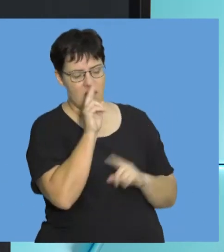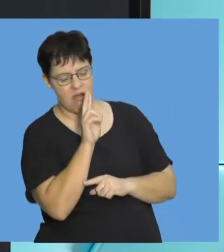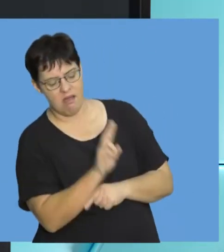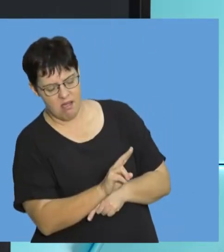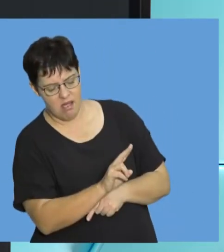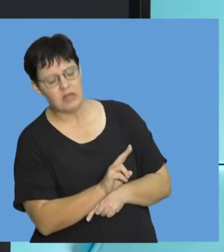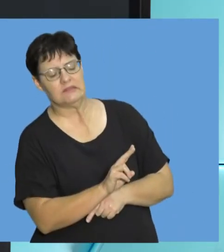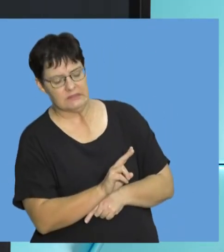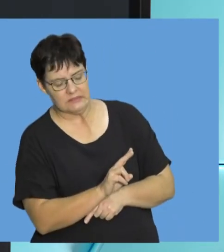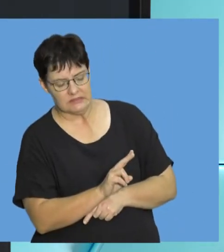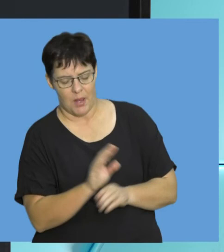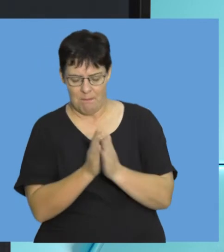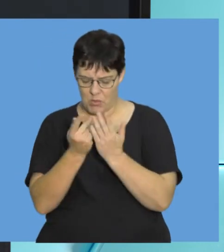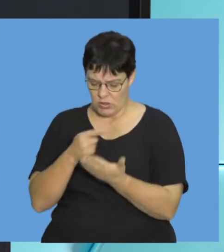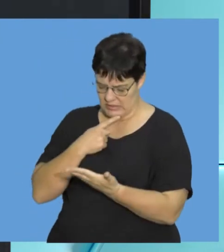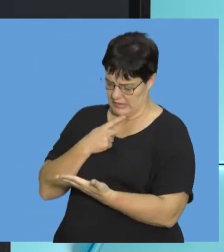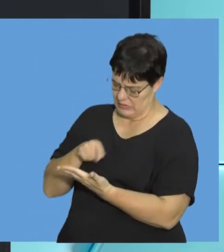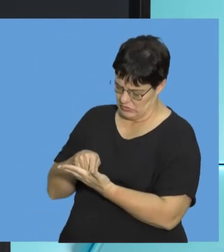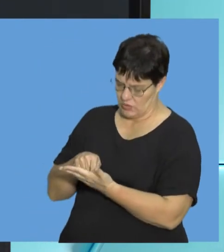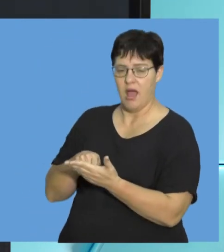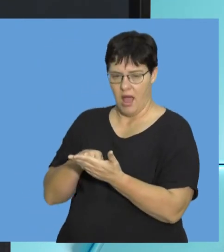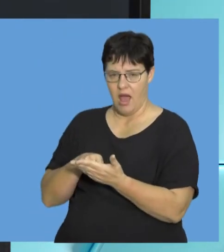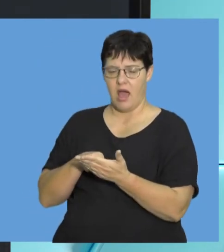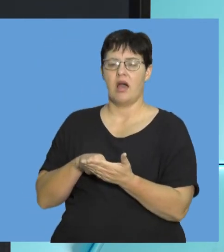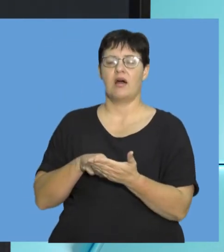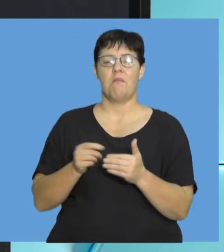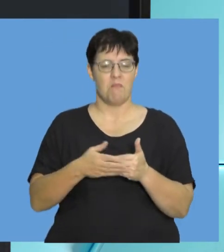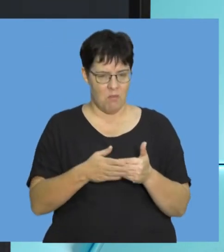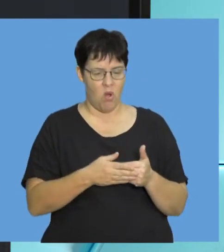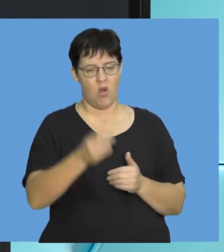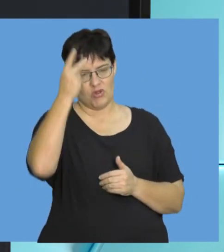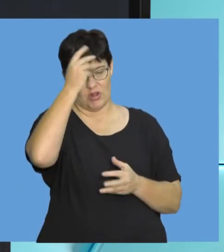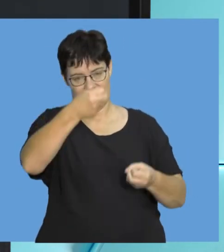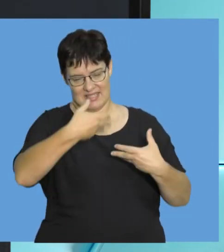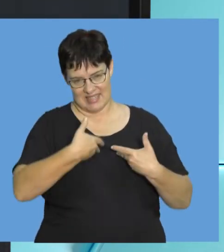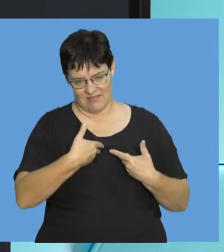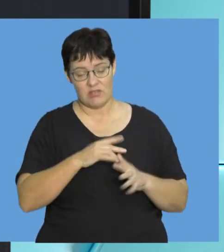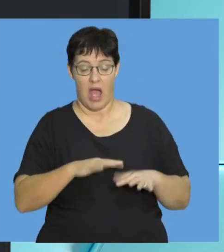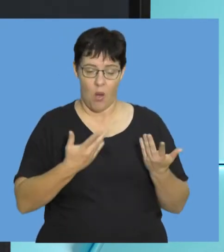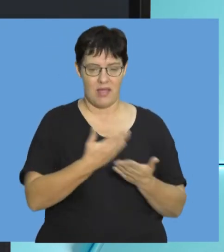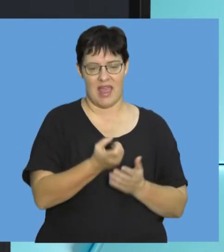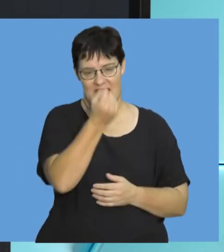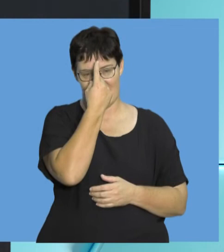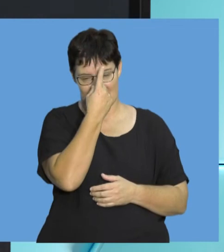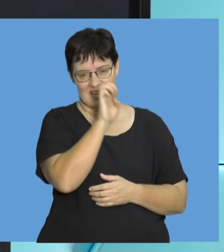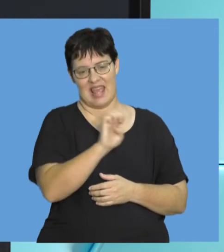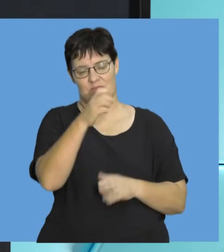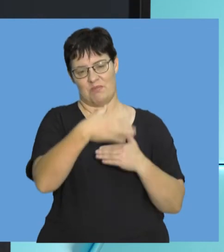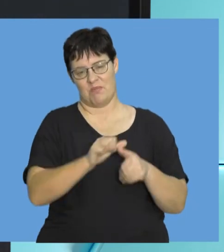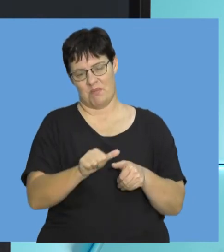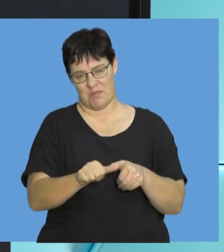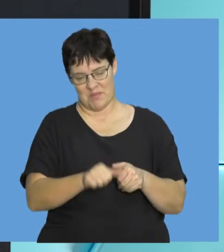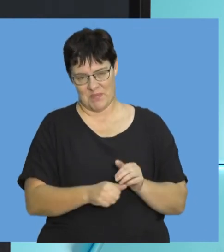made and revisit them, and also consult your textbooks and everything that can give you some knowledge in terms of